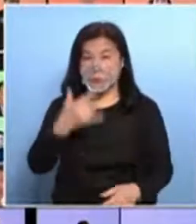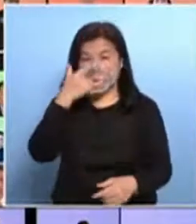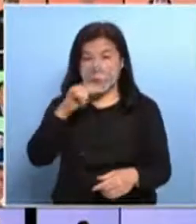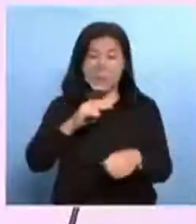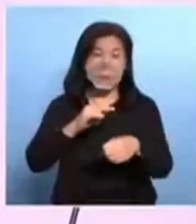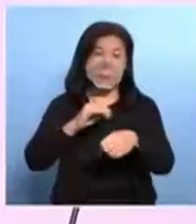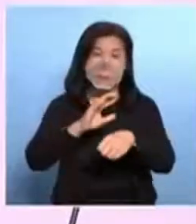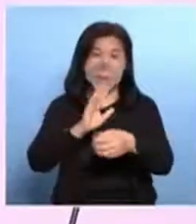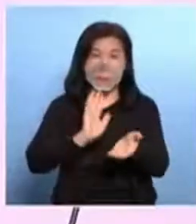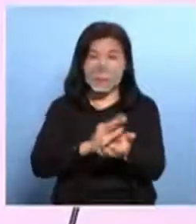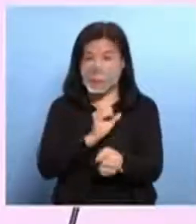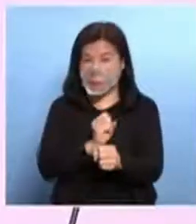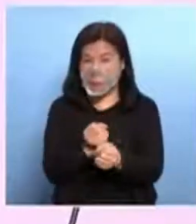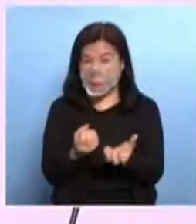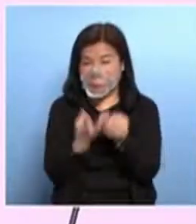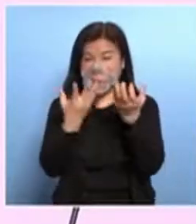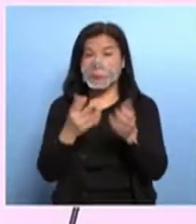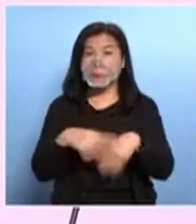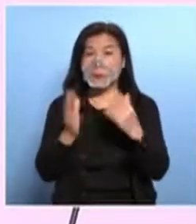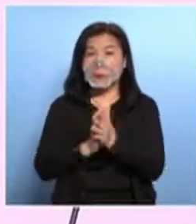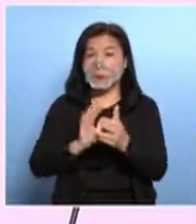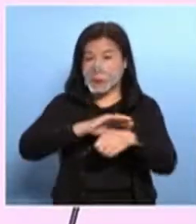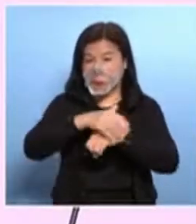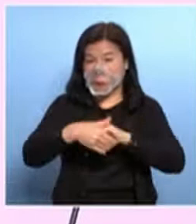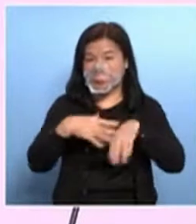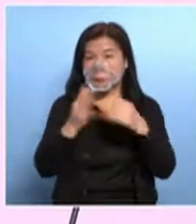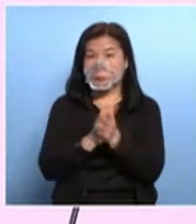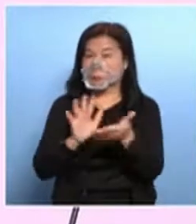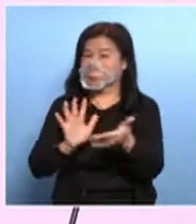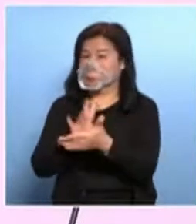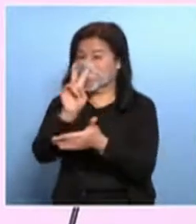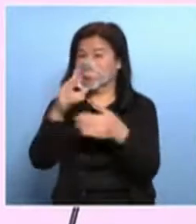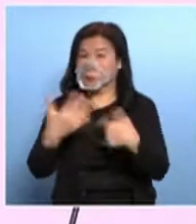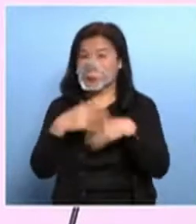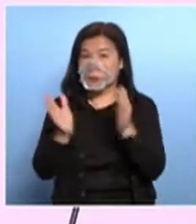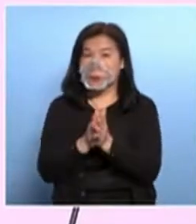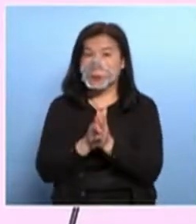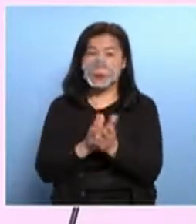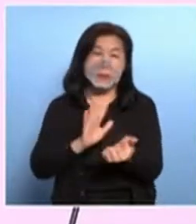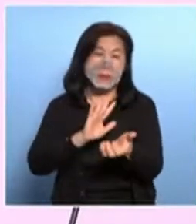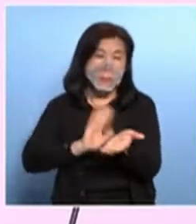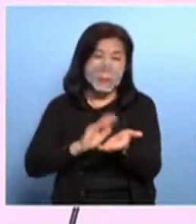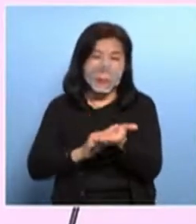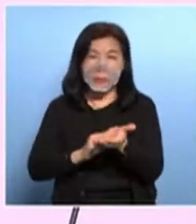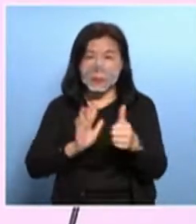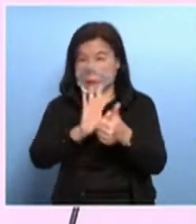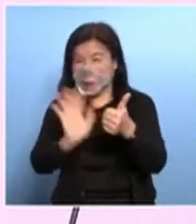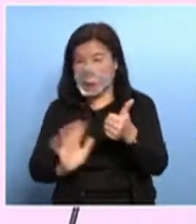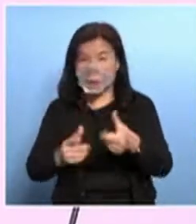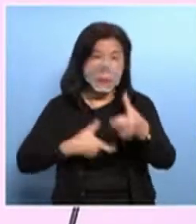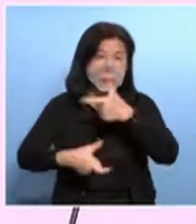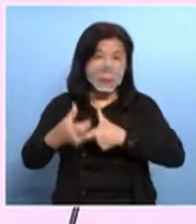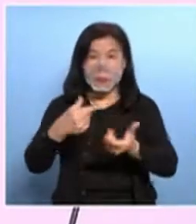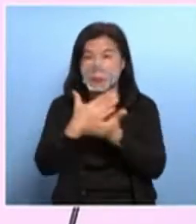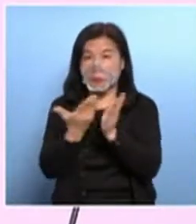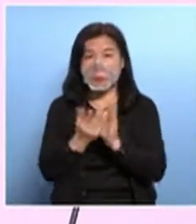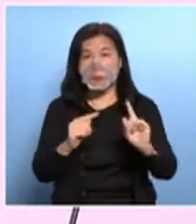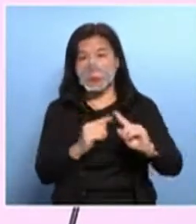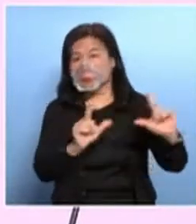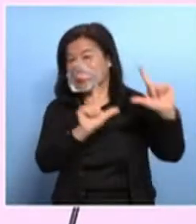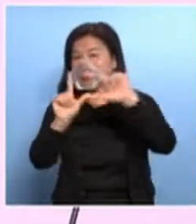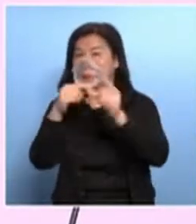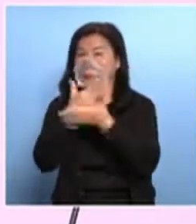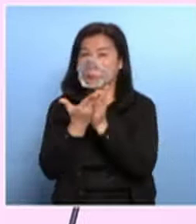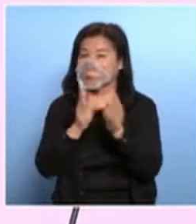time. The COVID-19 pandemic has plagued the entire world for 2 years, taking a heavy toll on economic activities and people's way of